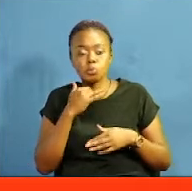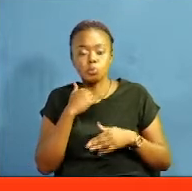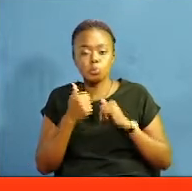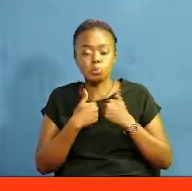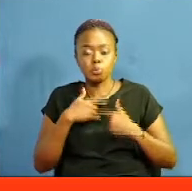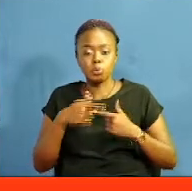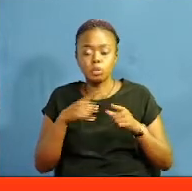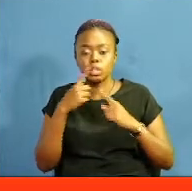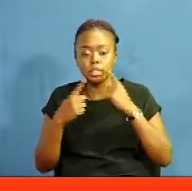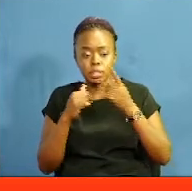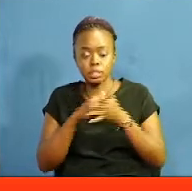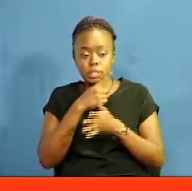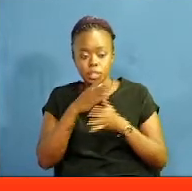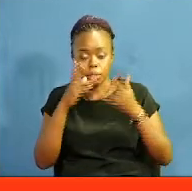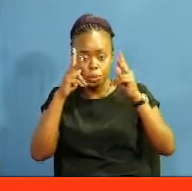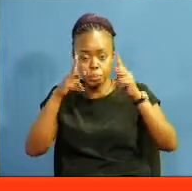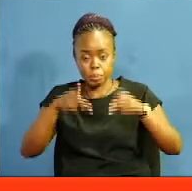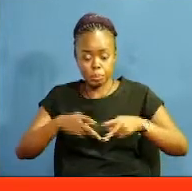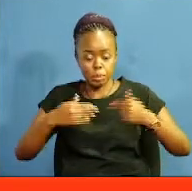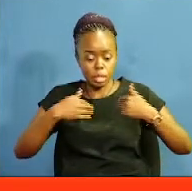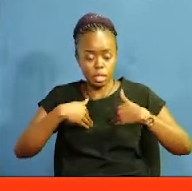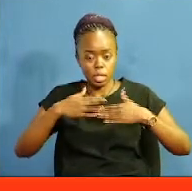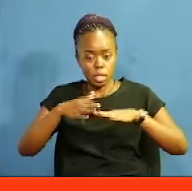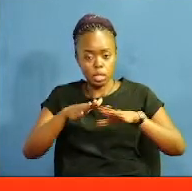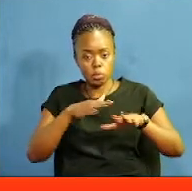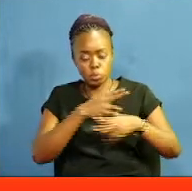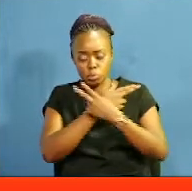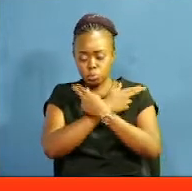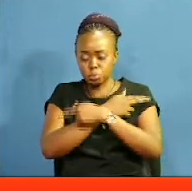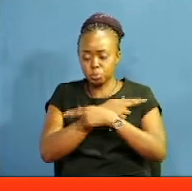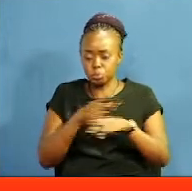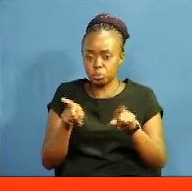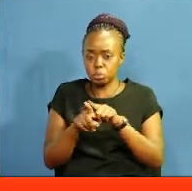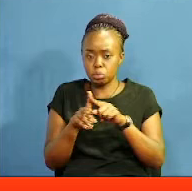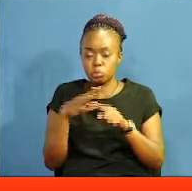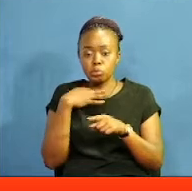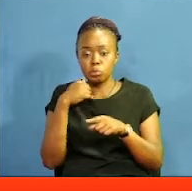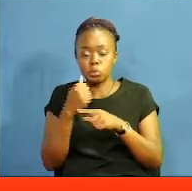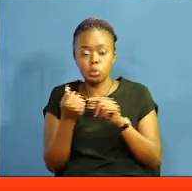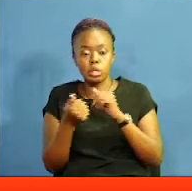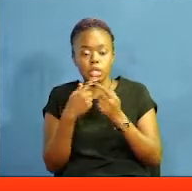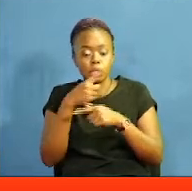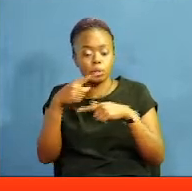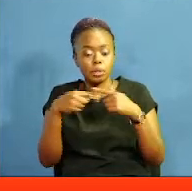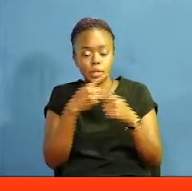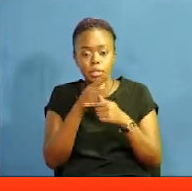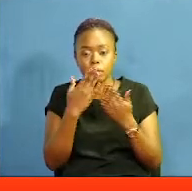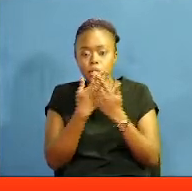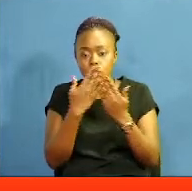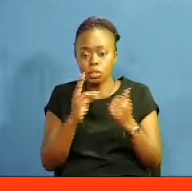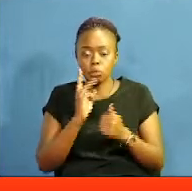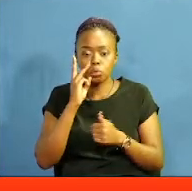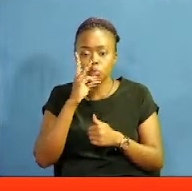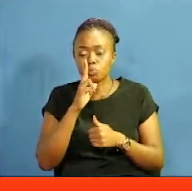to bar Raila Odinga. They were saying that this guy has been so dominant, so we also want that dominance. Eh? So this thing was